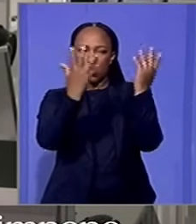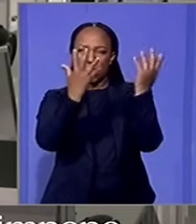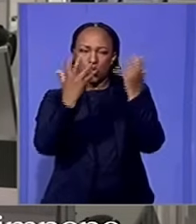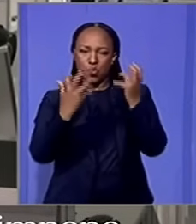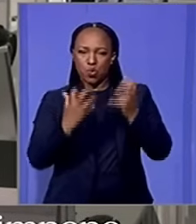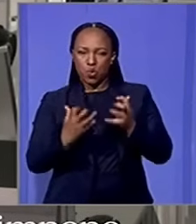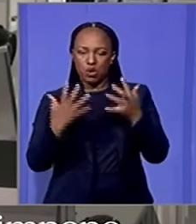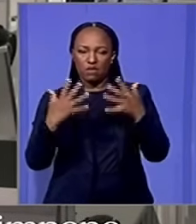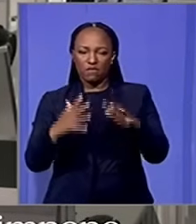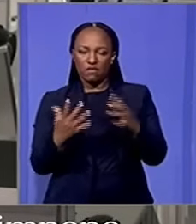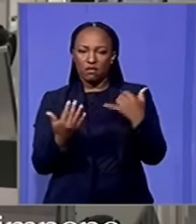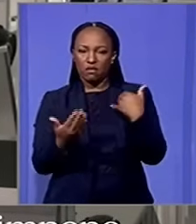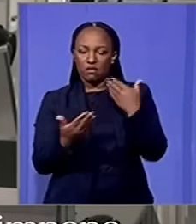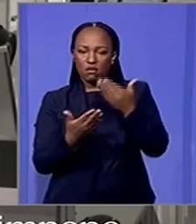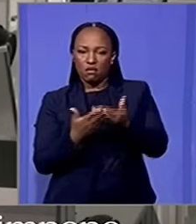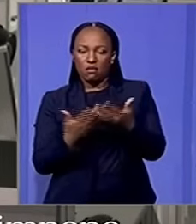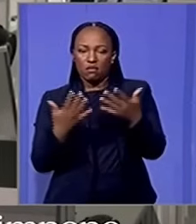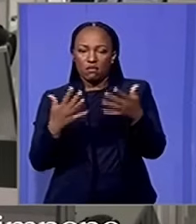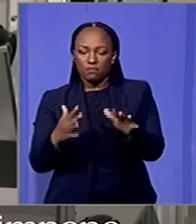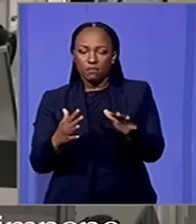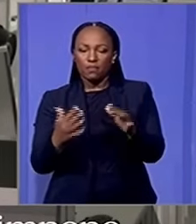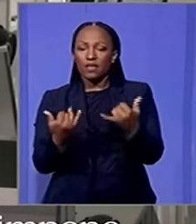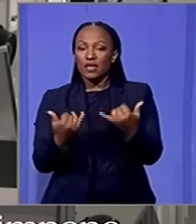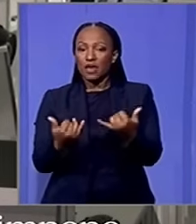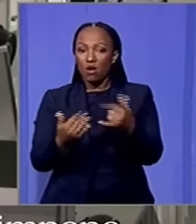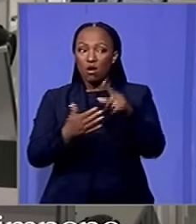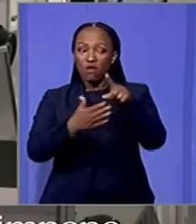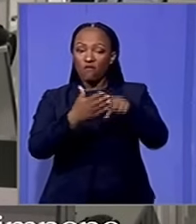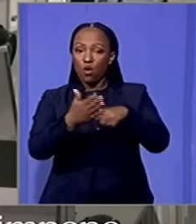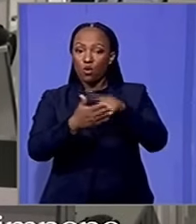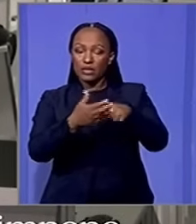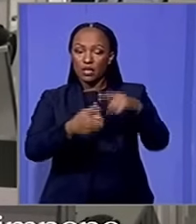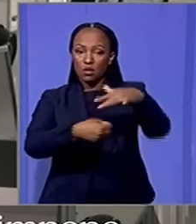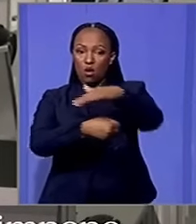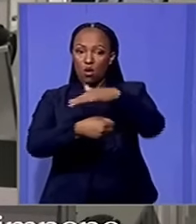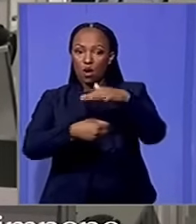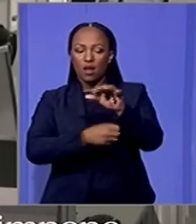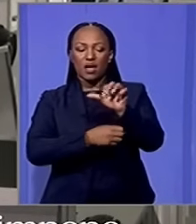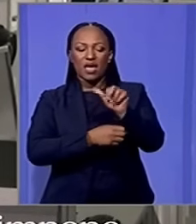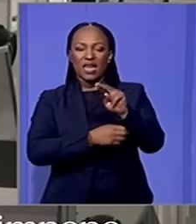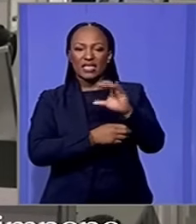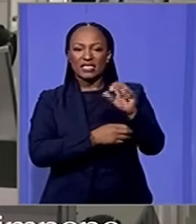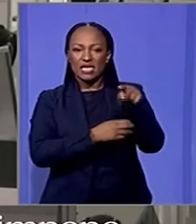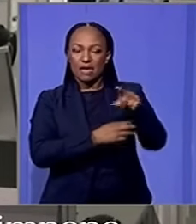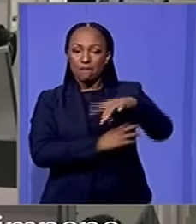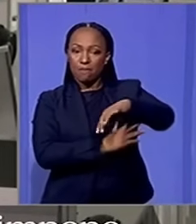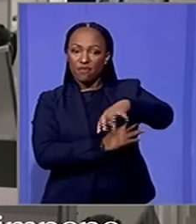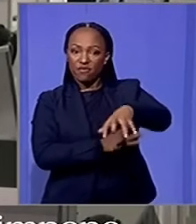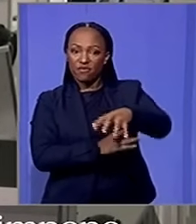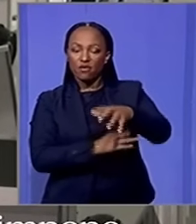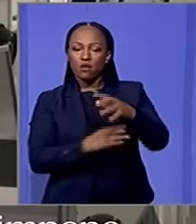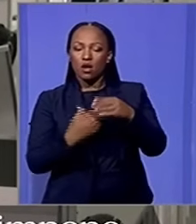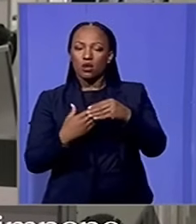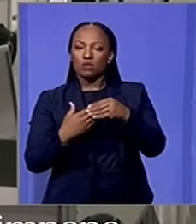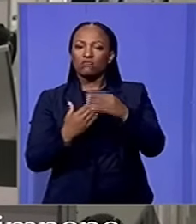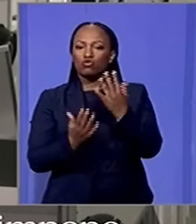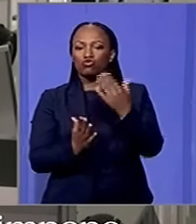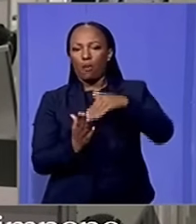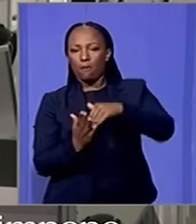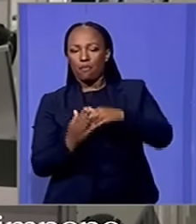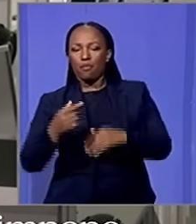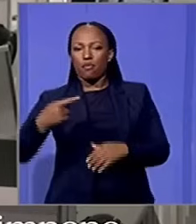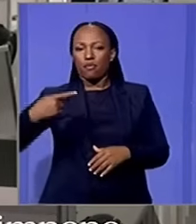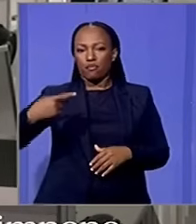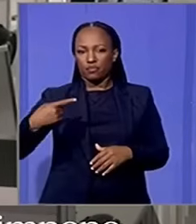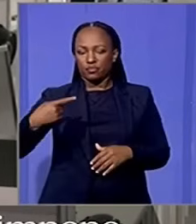otlhe a gaisanang mo ditlhophong ka karetso tseno, ANC provinceng e tswelela pele go etela pele ka divoutu